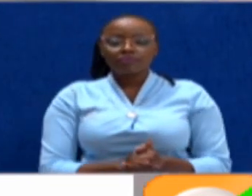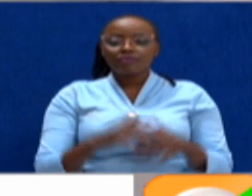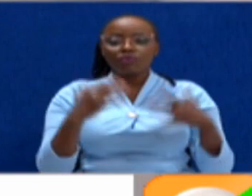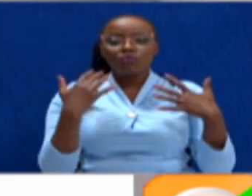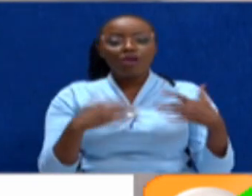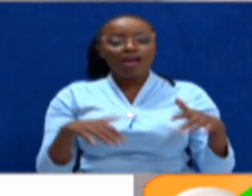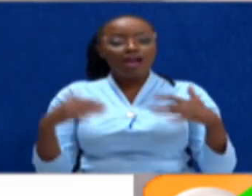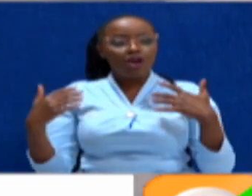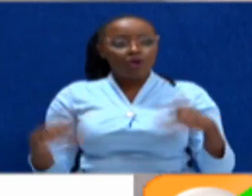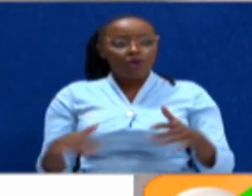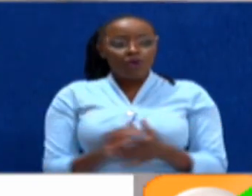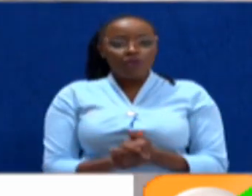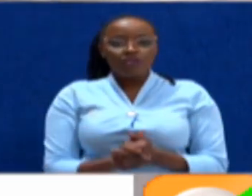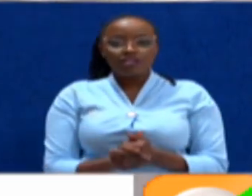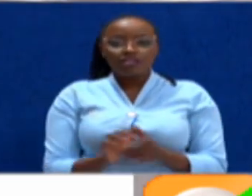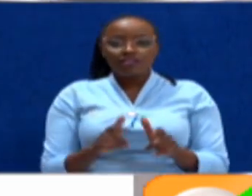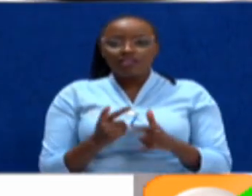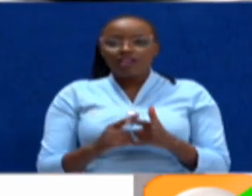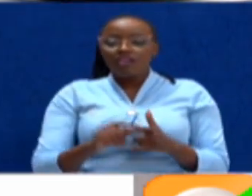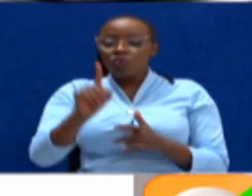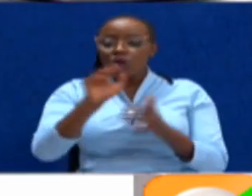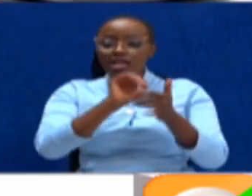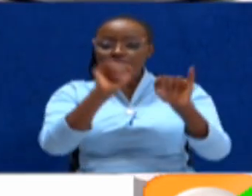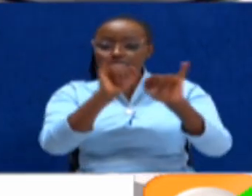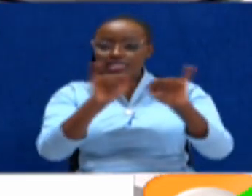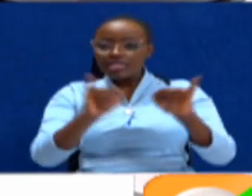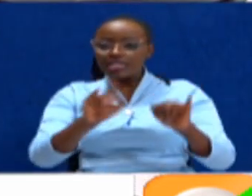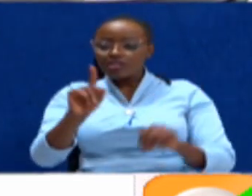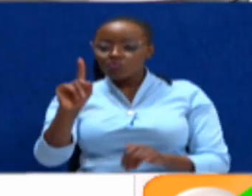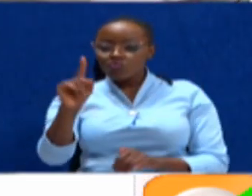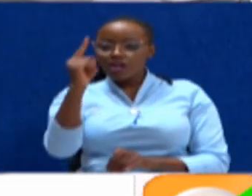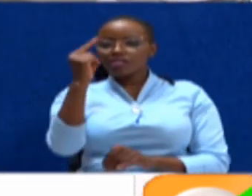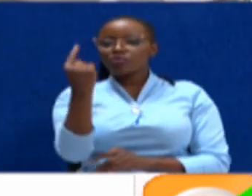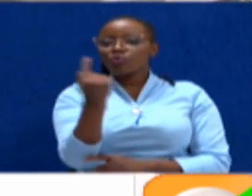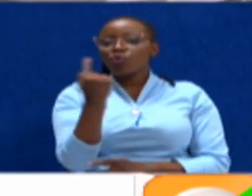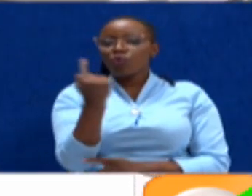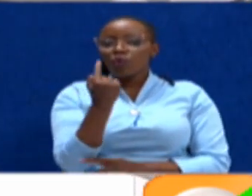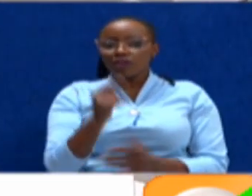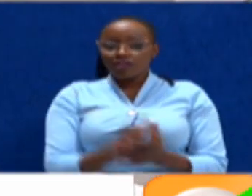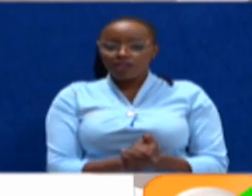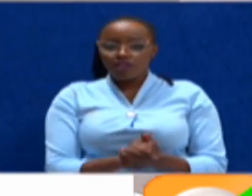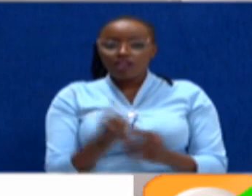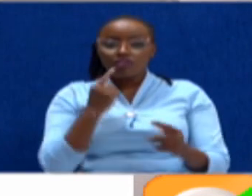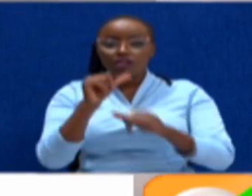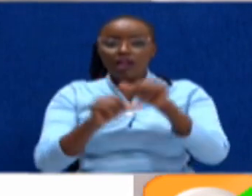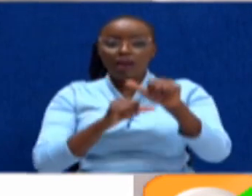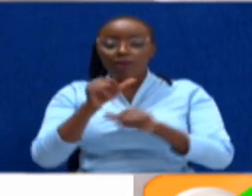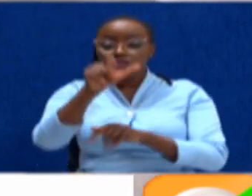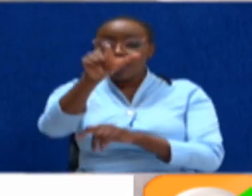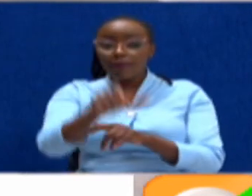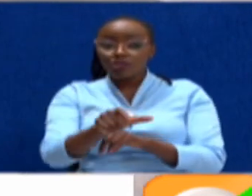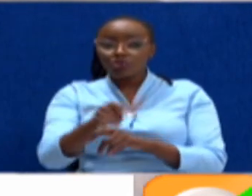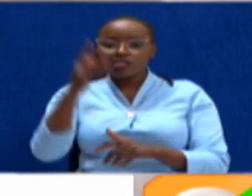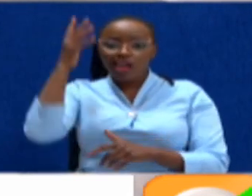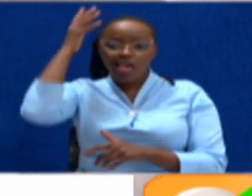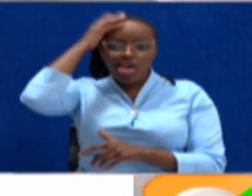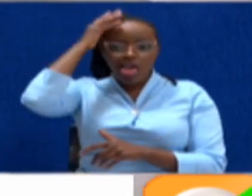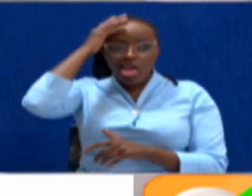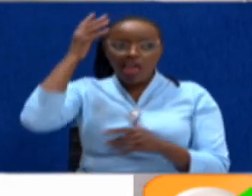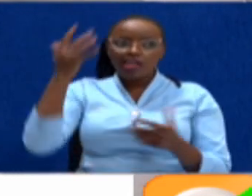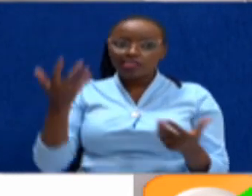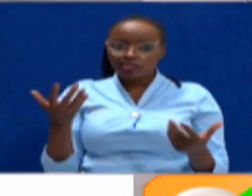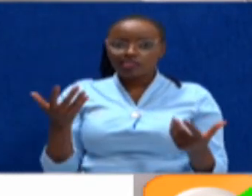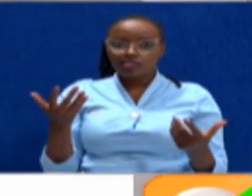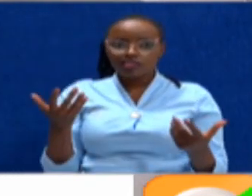Wow. You literally had to feed it down because it was just... Yeah, but they were talking about someone's head. Yeah, off with her